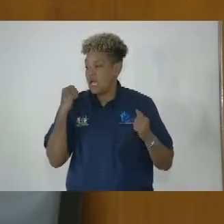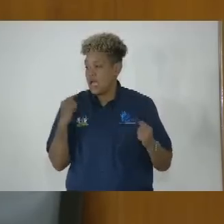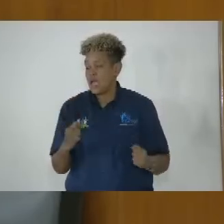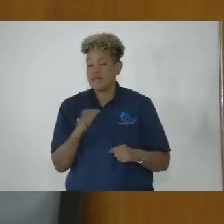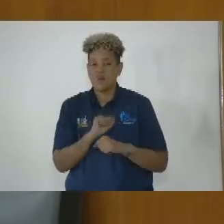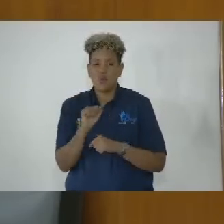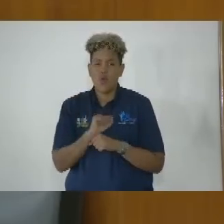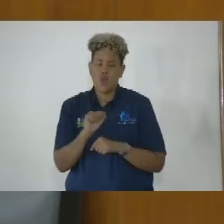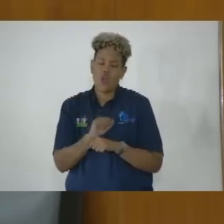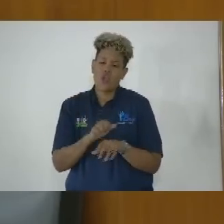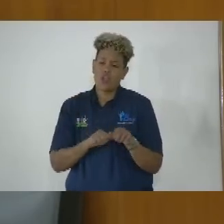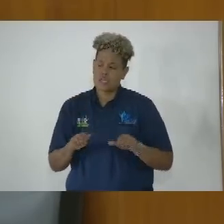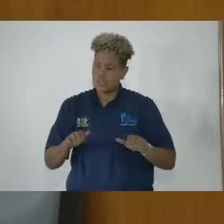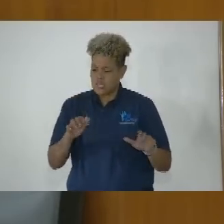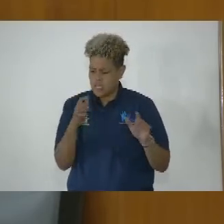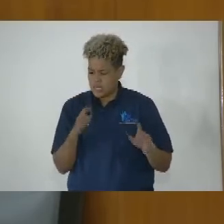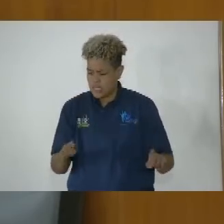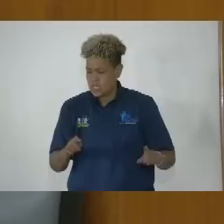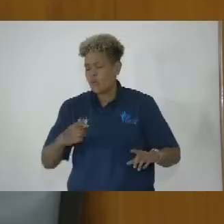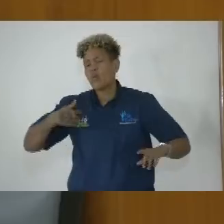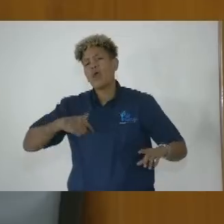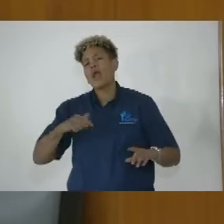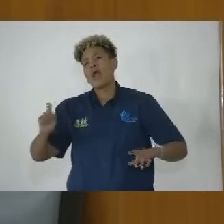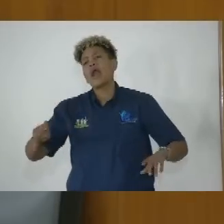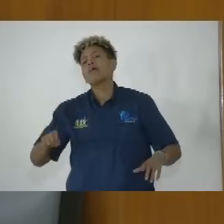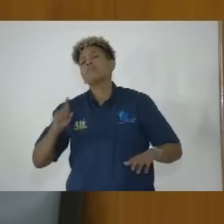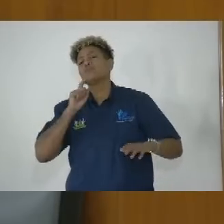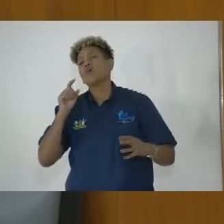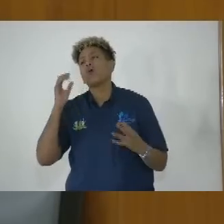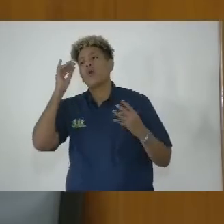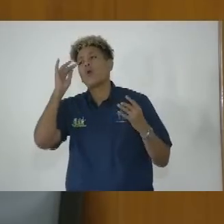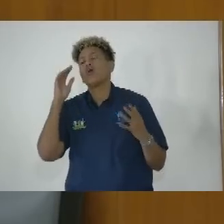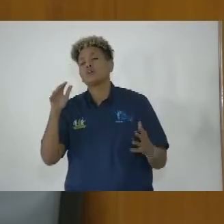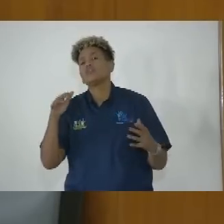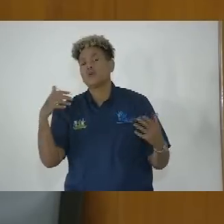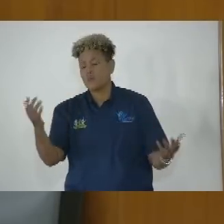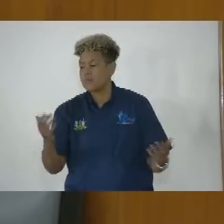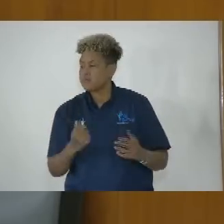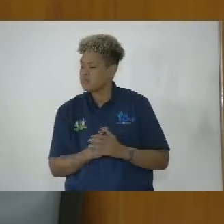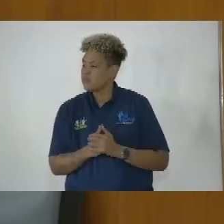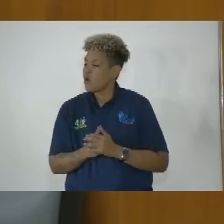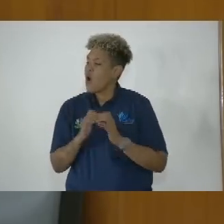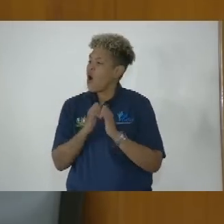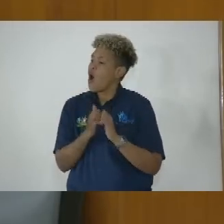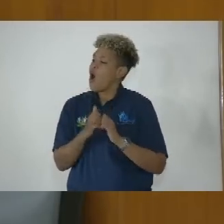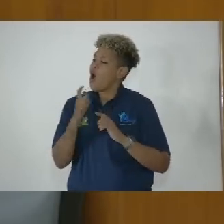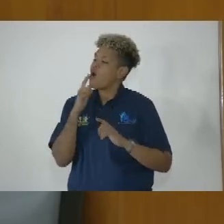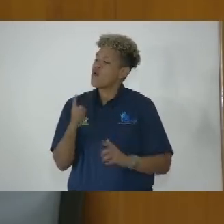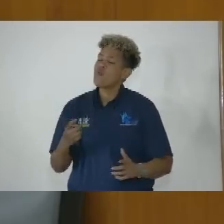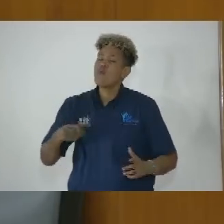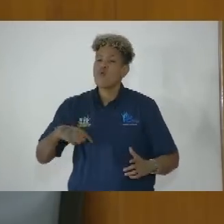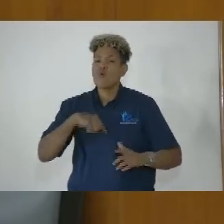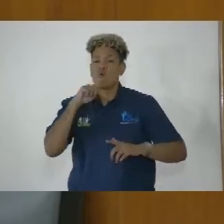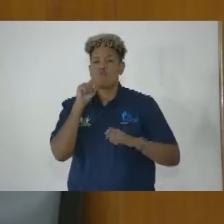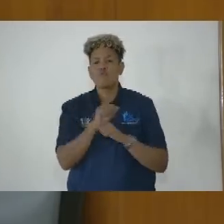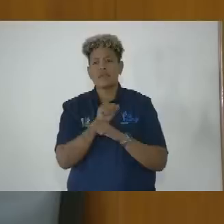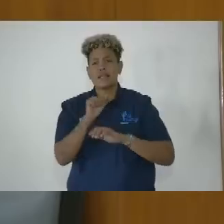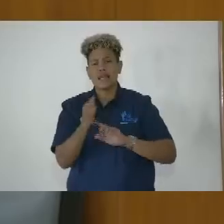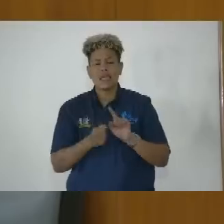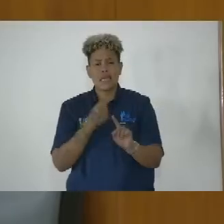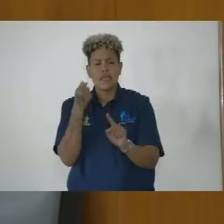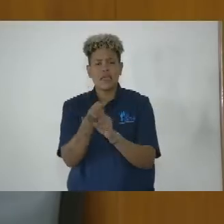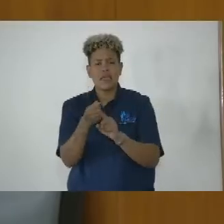work, we have to consider how to really